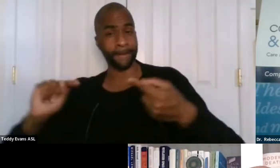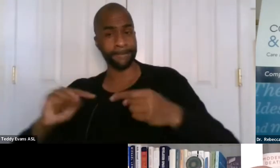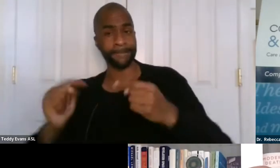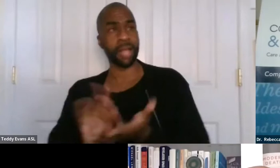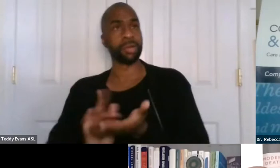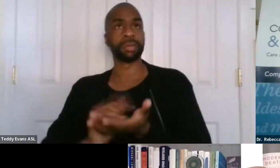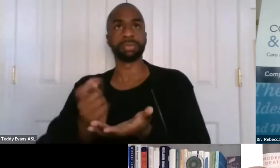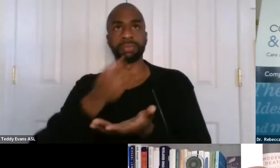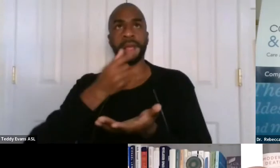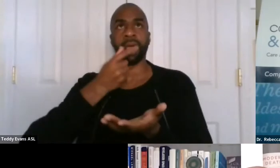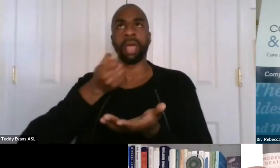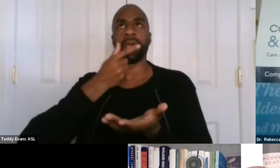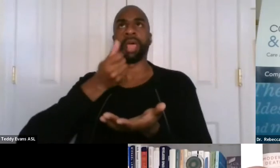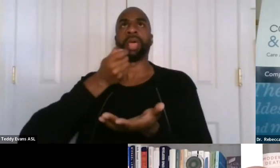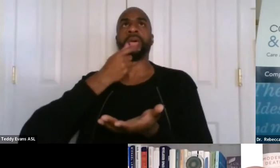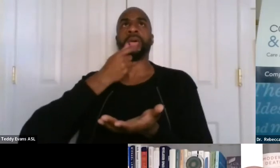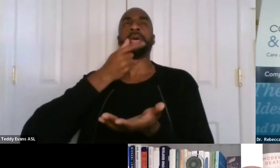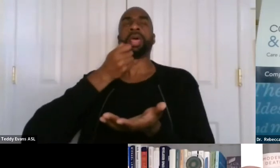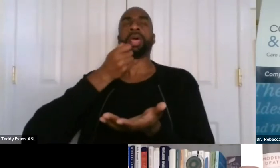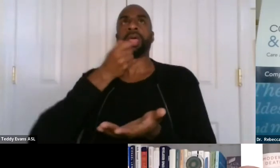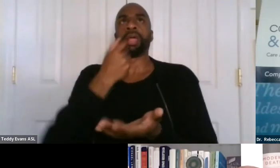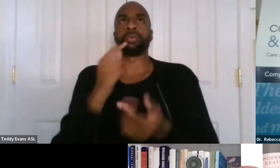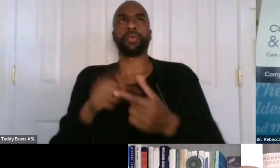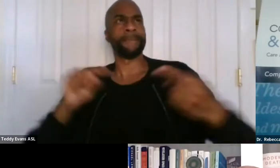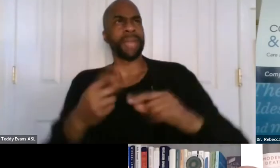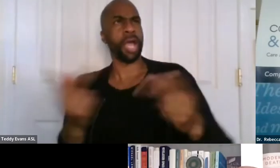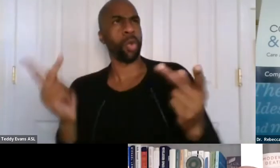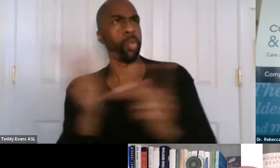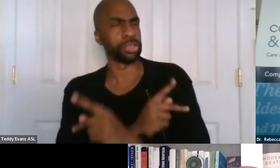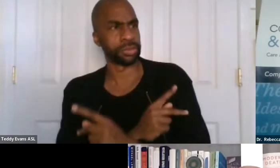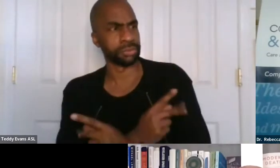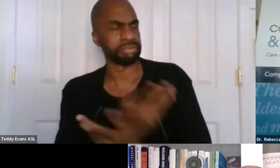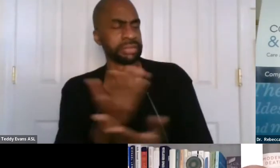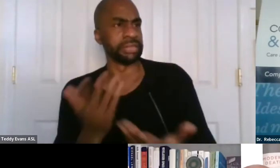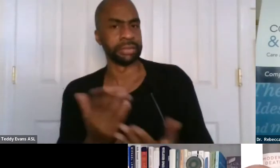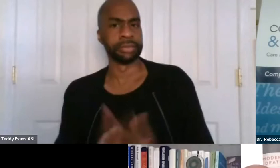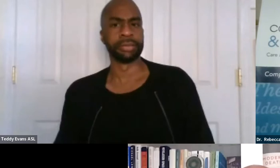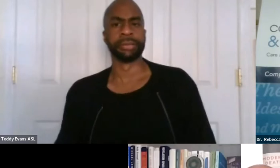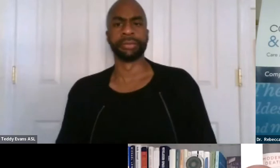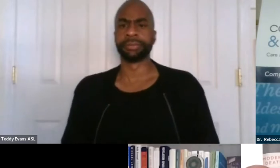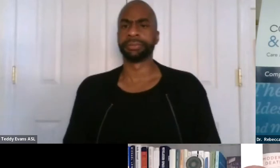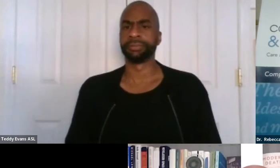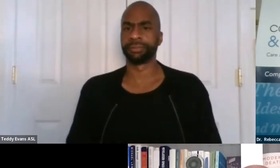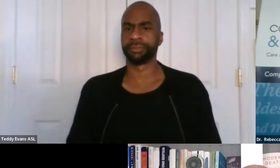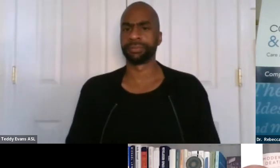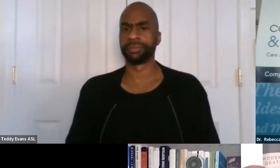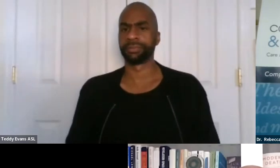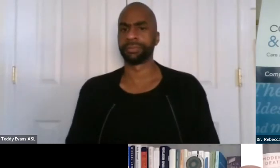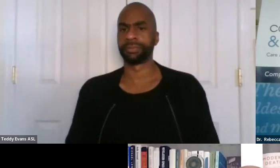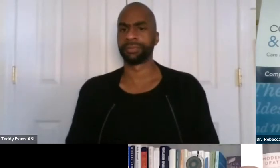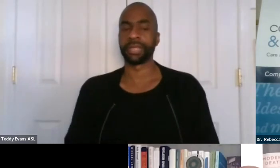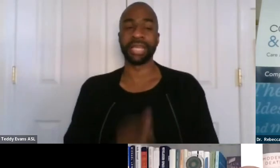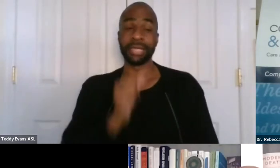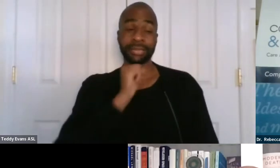opioids can actually increase how much pain people are in. So I think what we need is not less, not more, but right